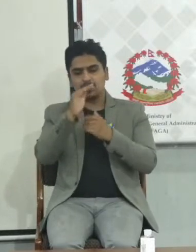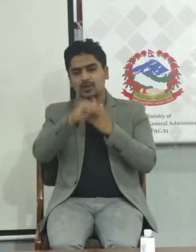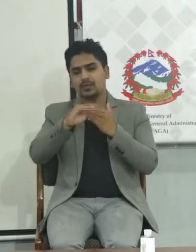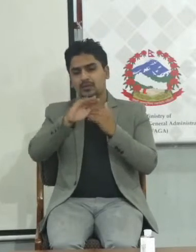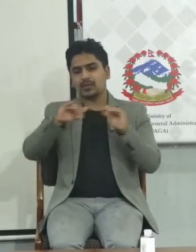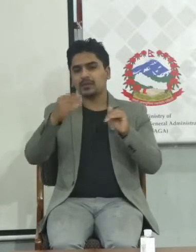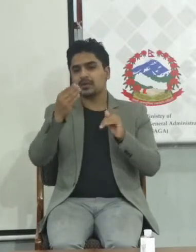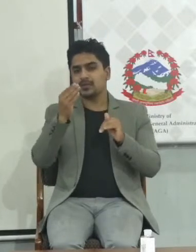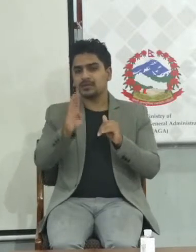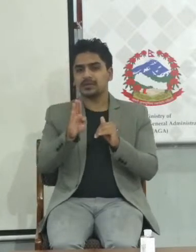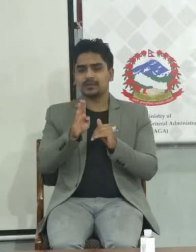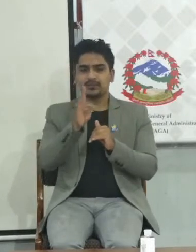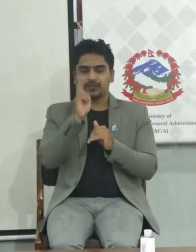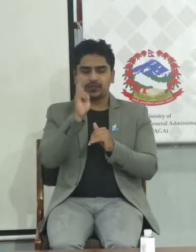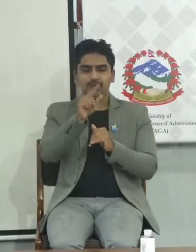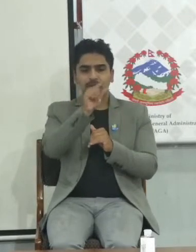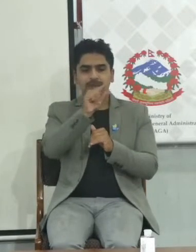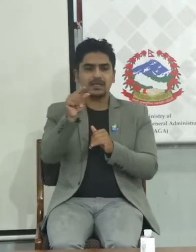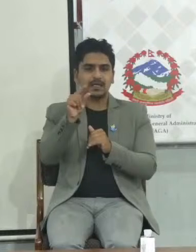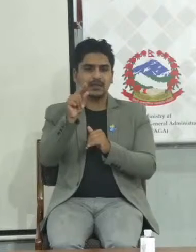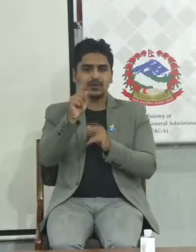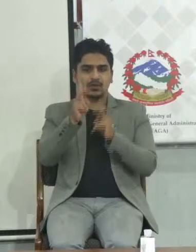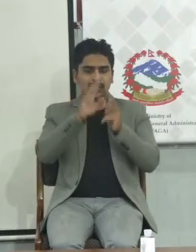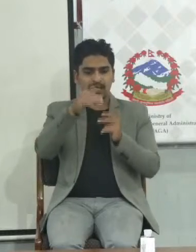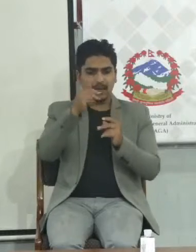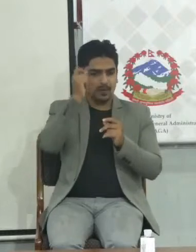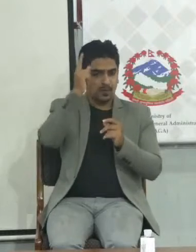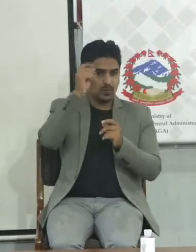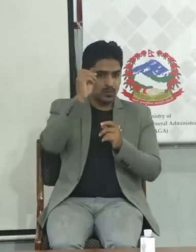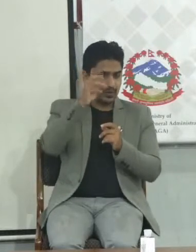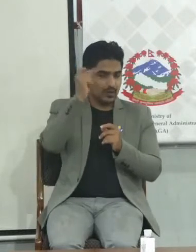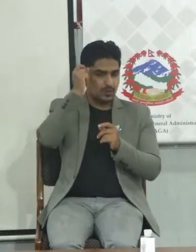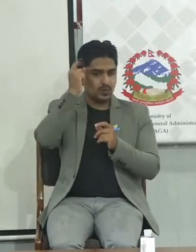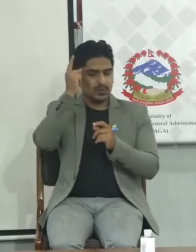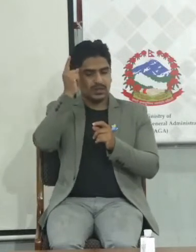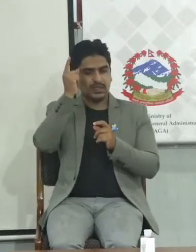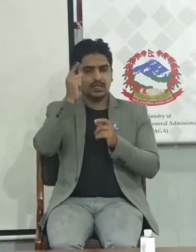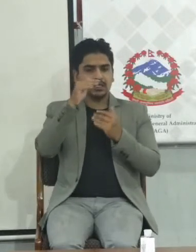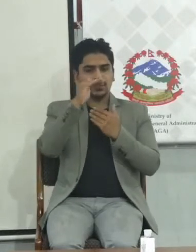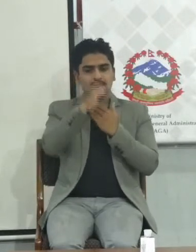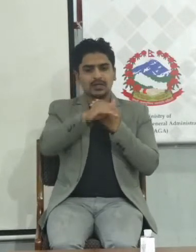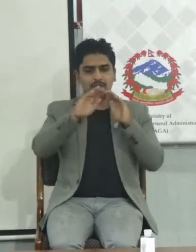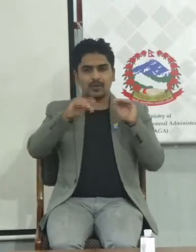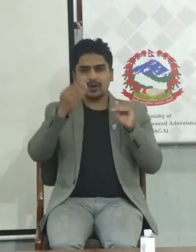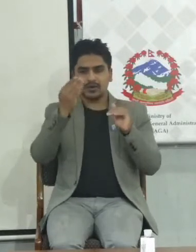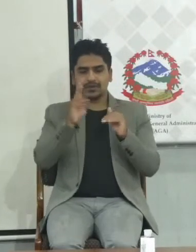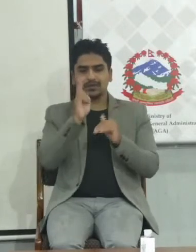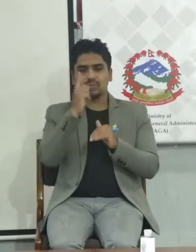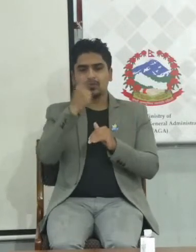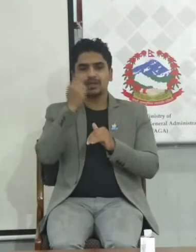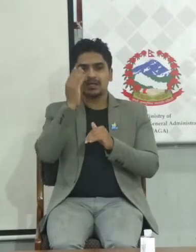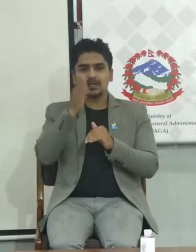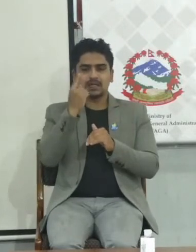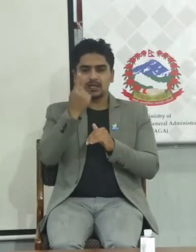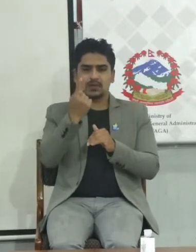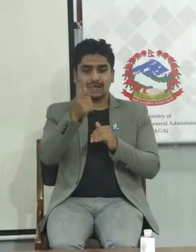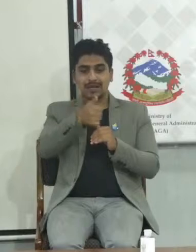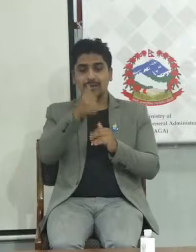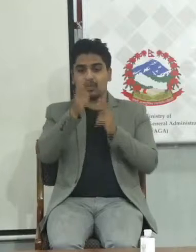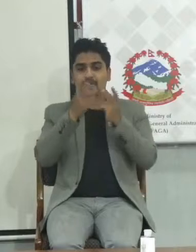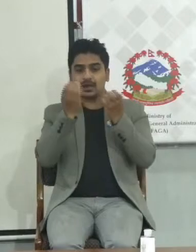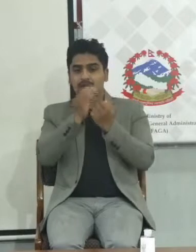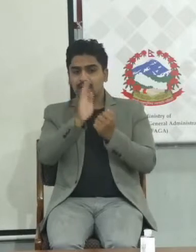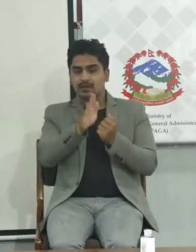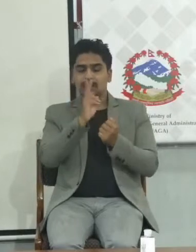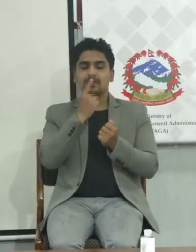others understand. So one is talking good things and people might perceive that in a different way. That is